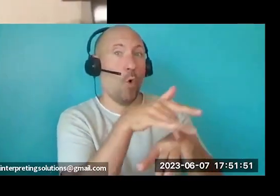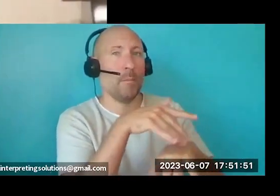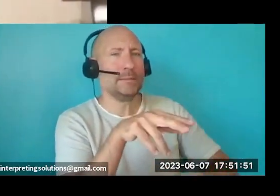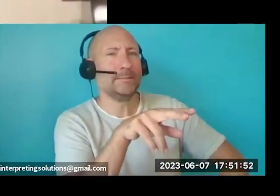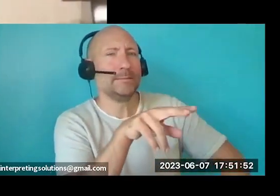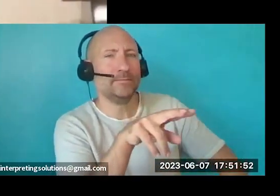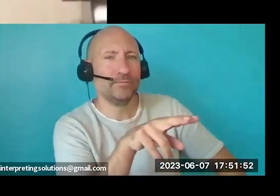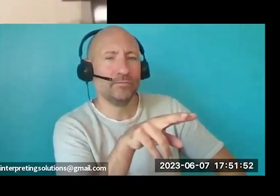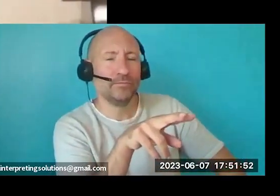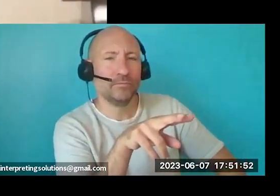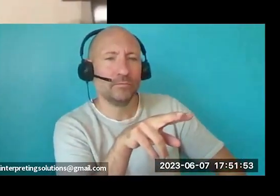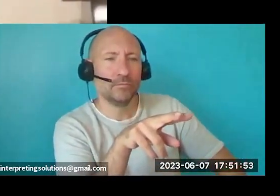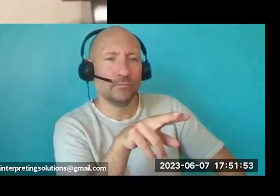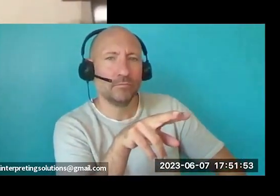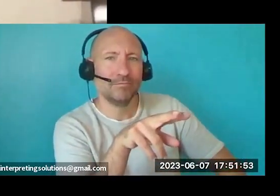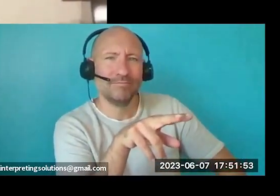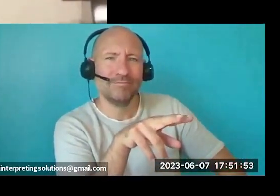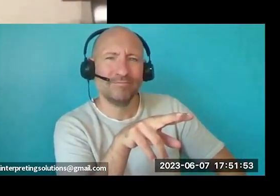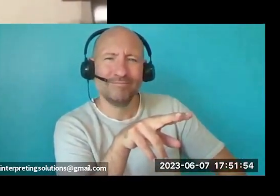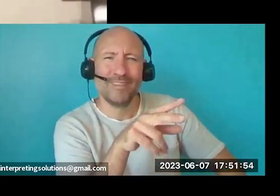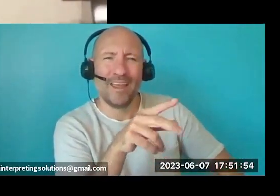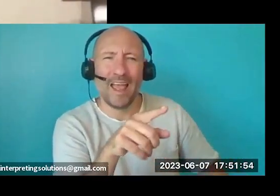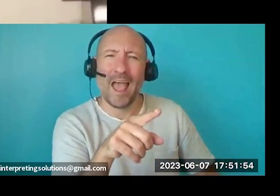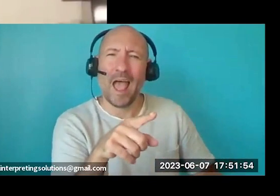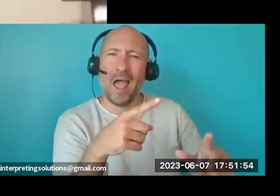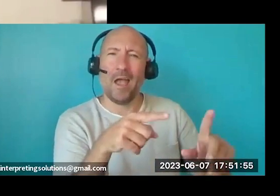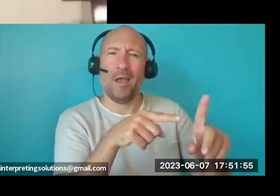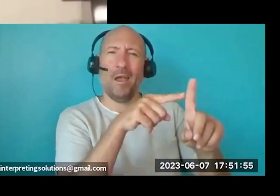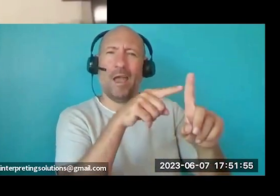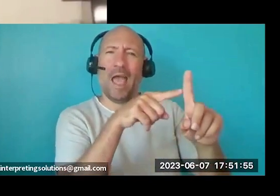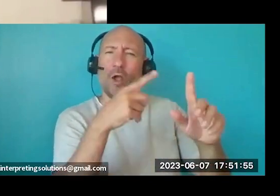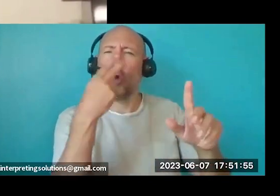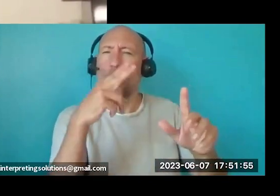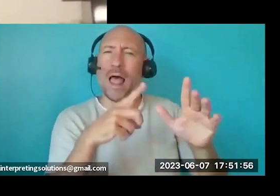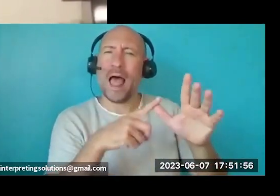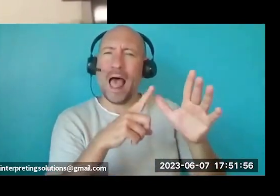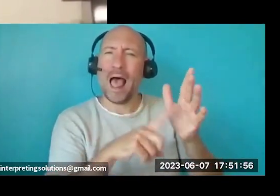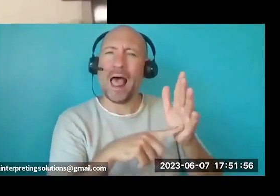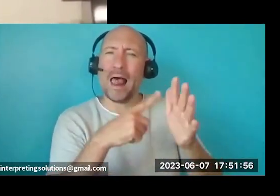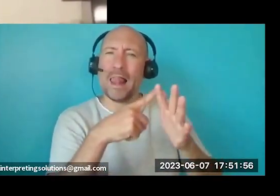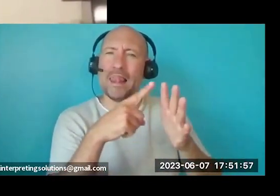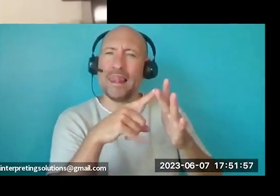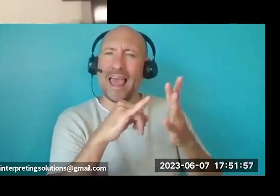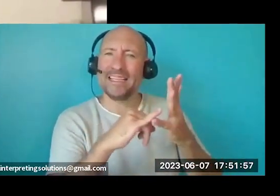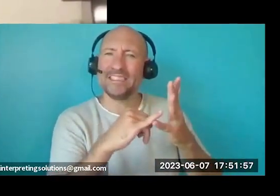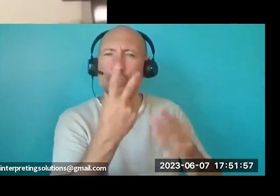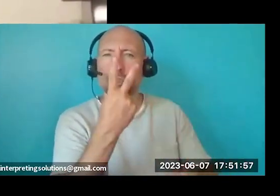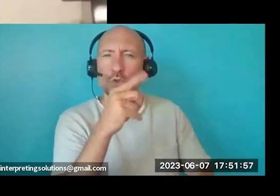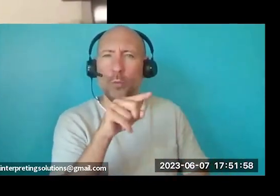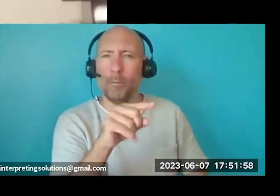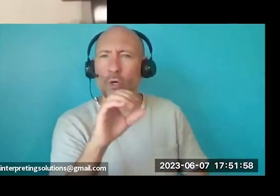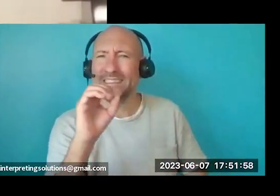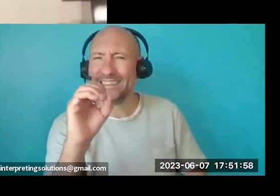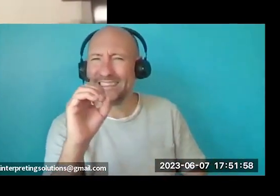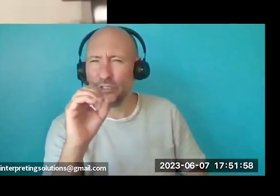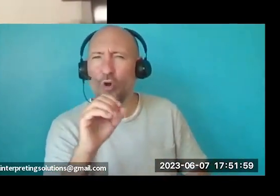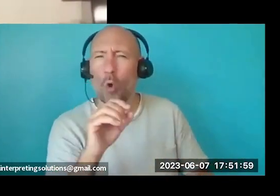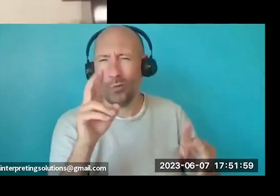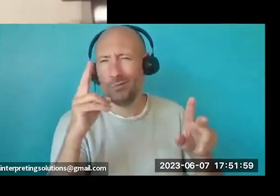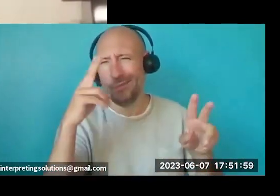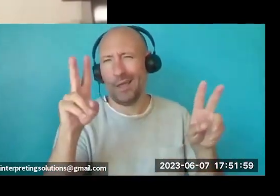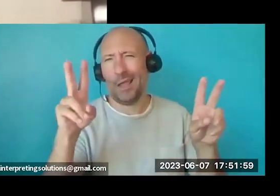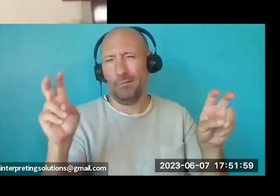I person. The performance is Alexis 2.0 by Aristide Rontini. And it